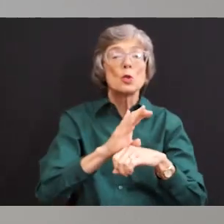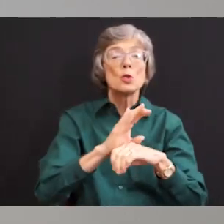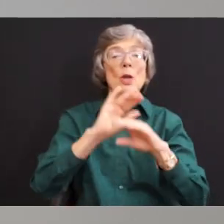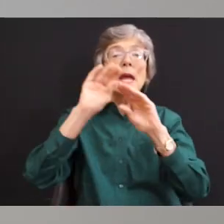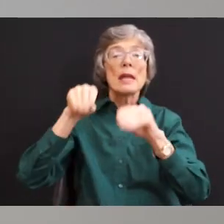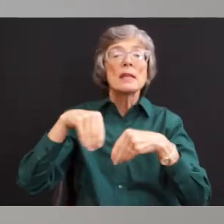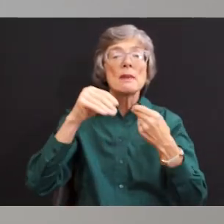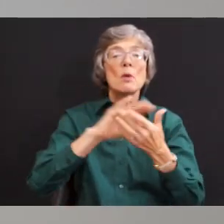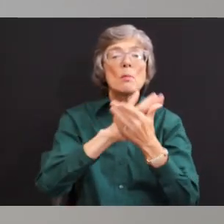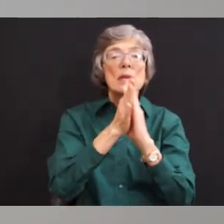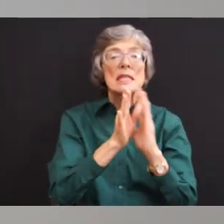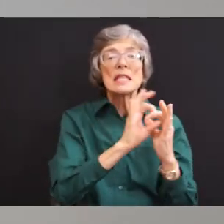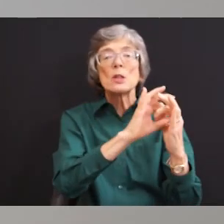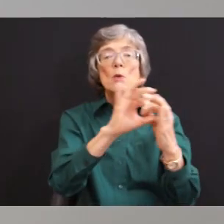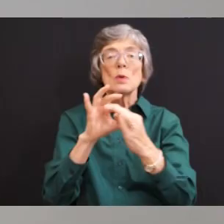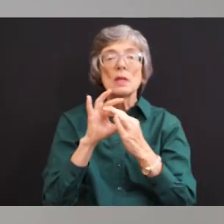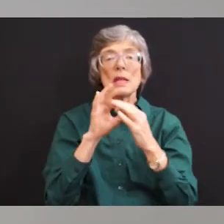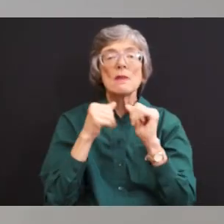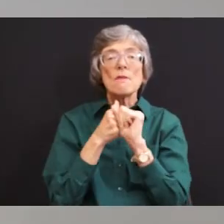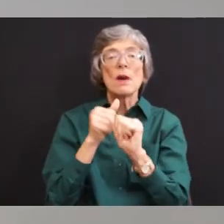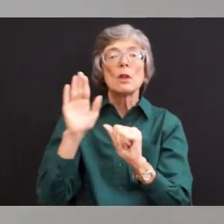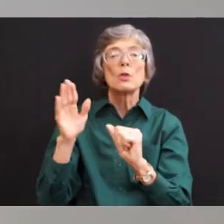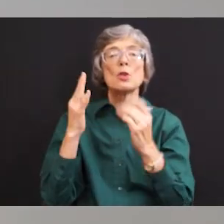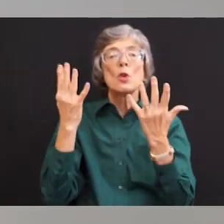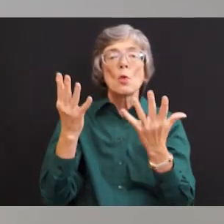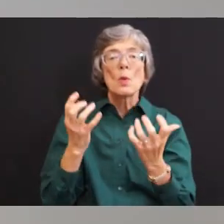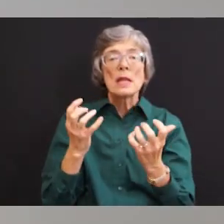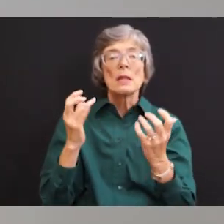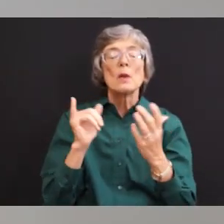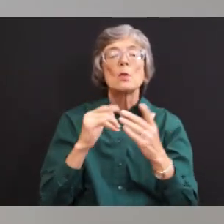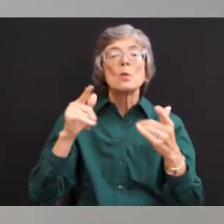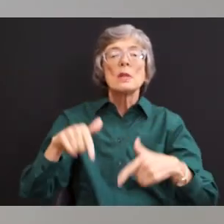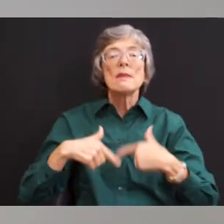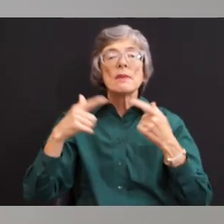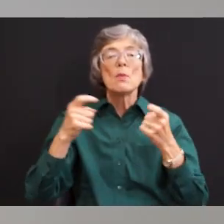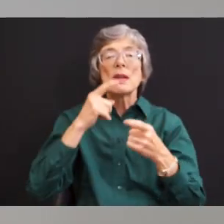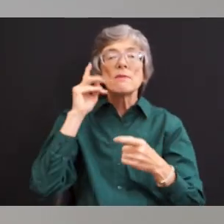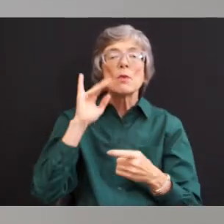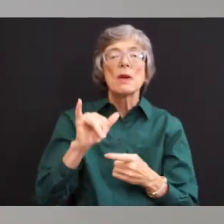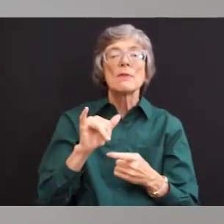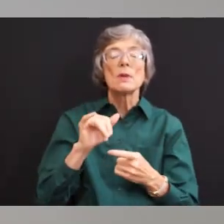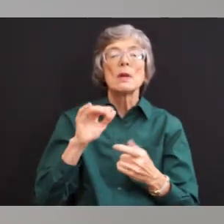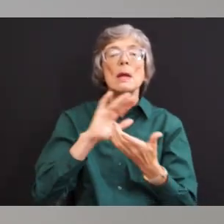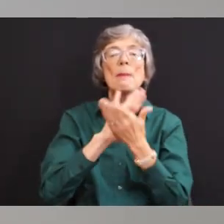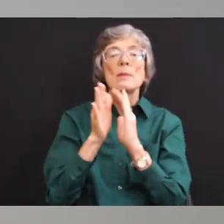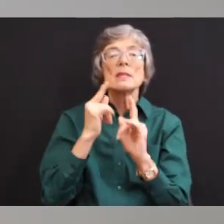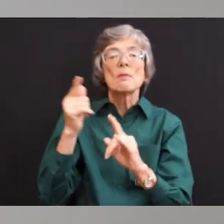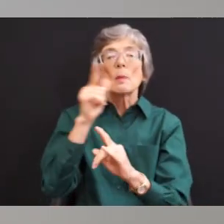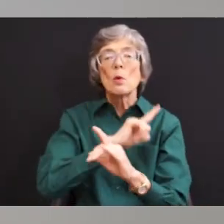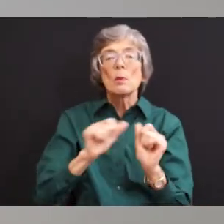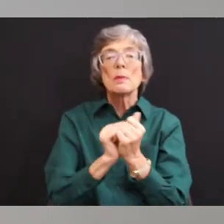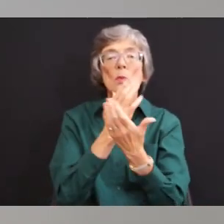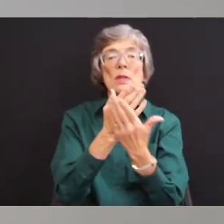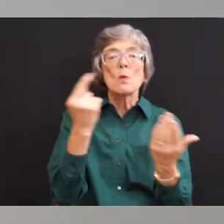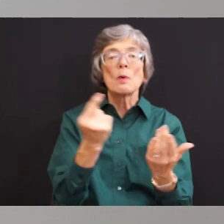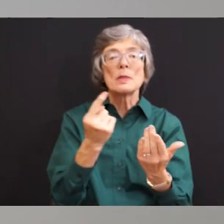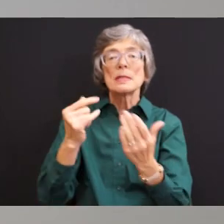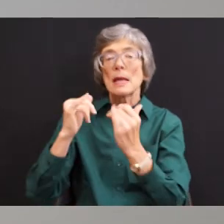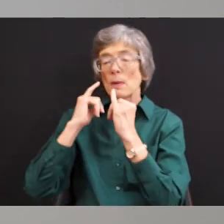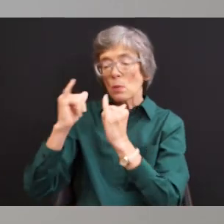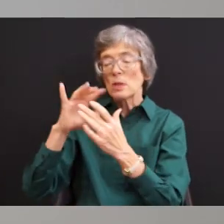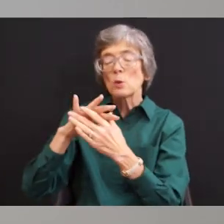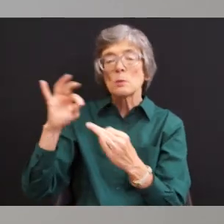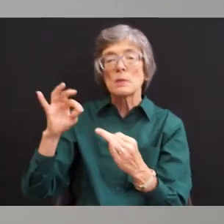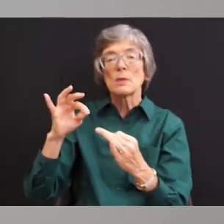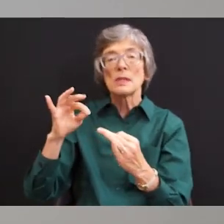peace and unity in accordance with your will, who live and reign forever and ever. Amen. The peace of the Lord be with you always. And